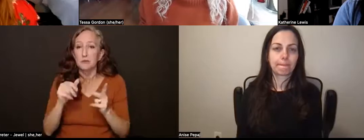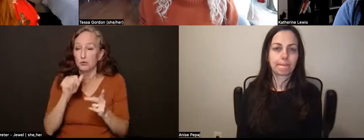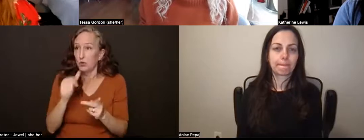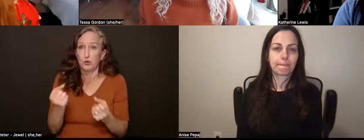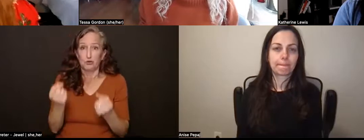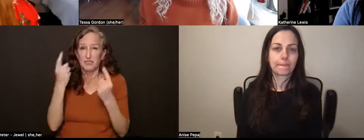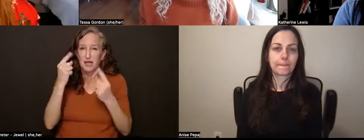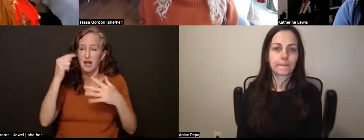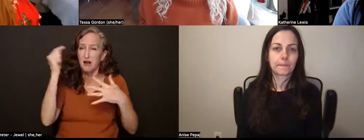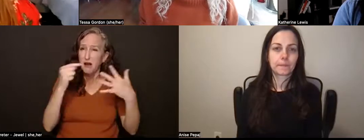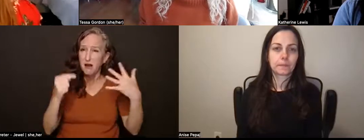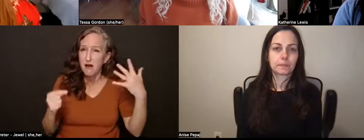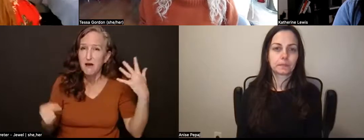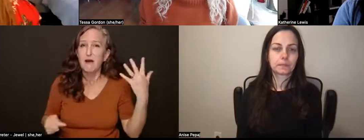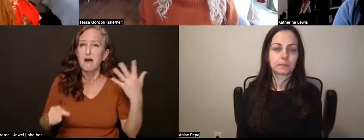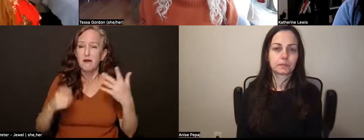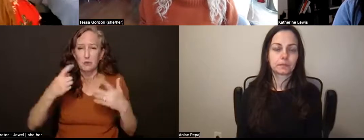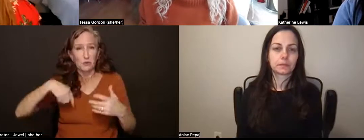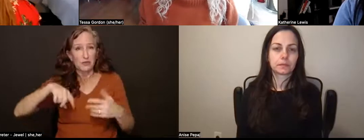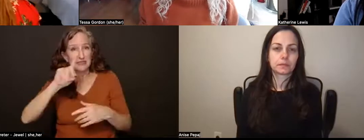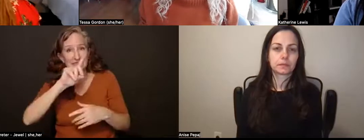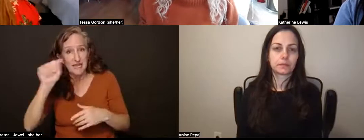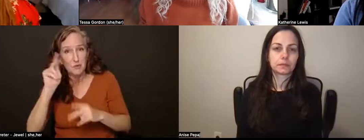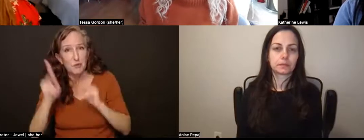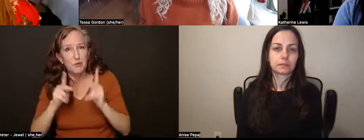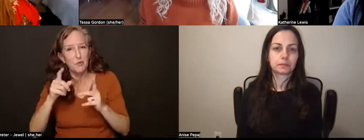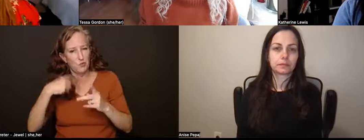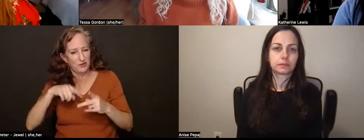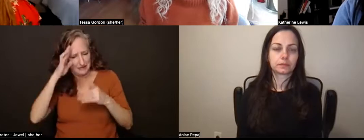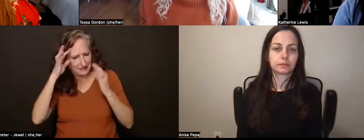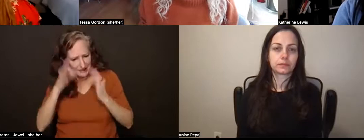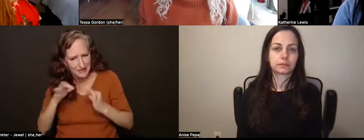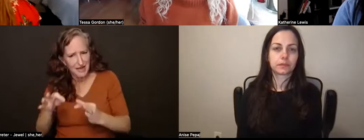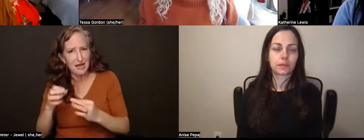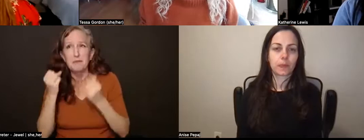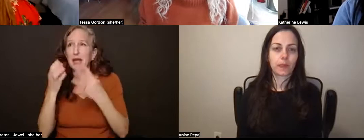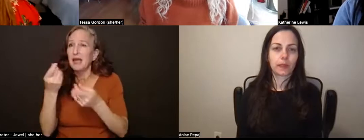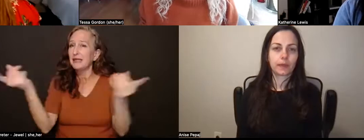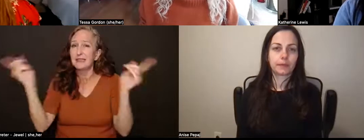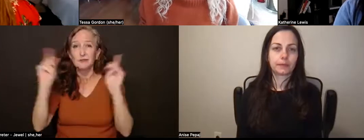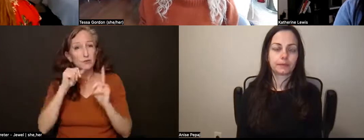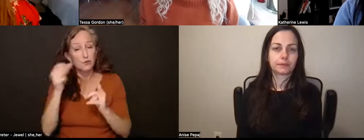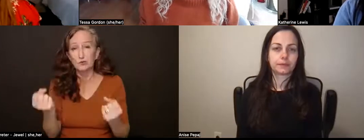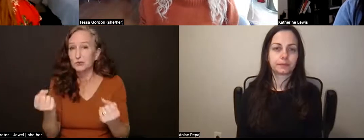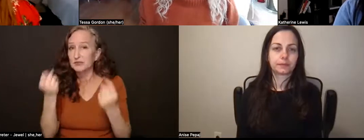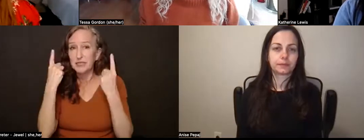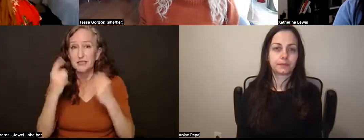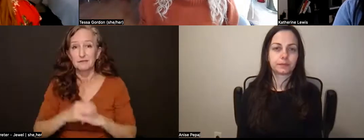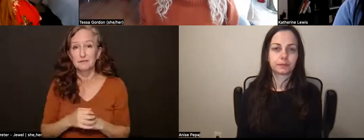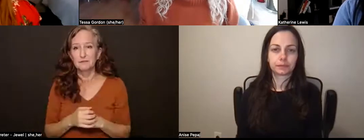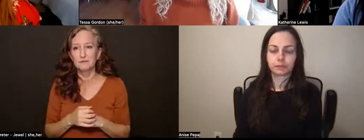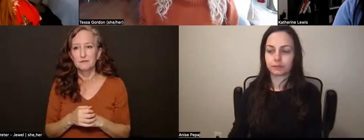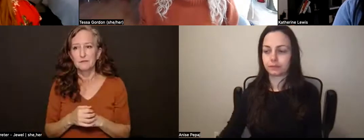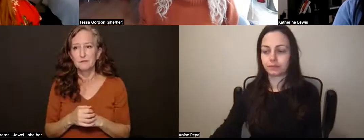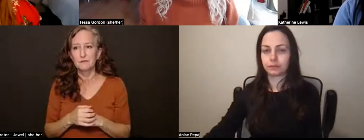deal with being disabled, all of those decisions, and how I feel a lot of times afraid of